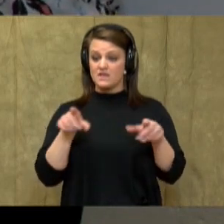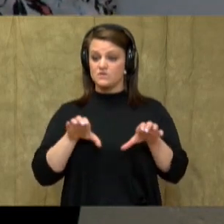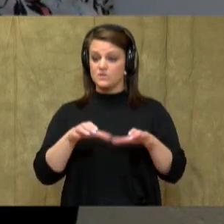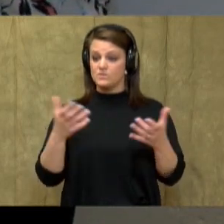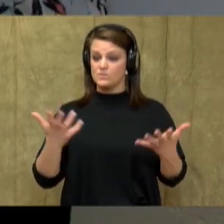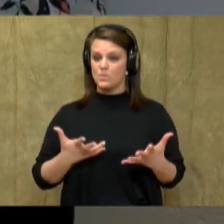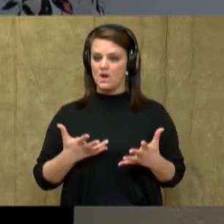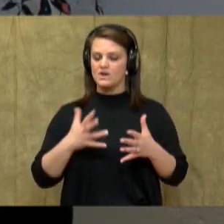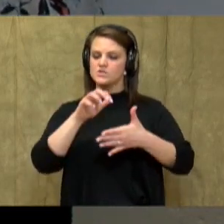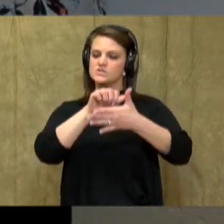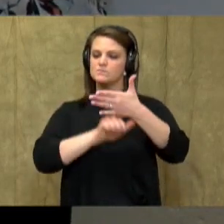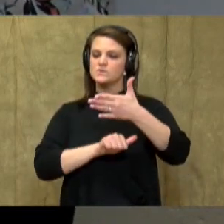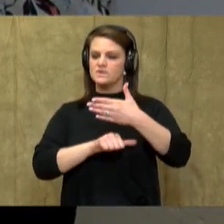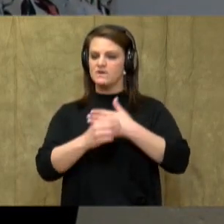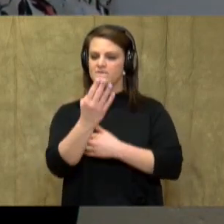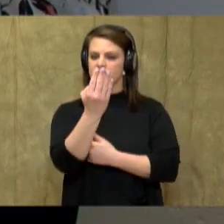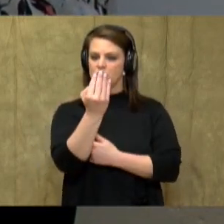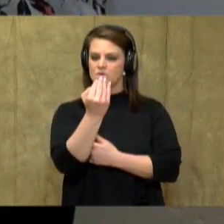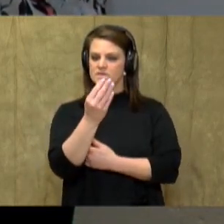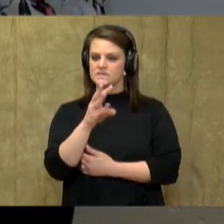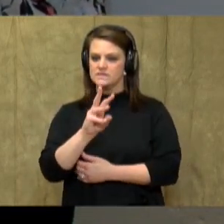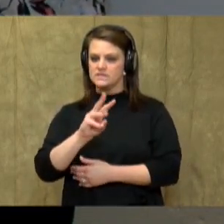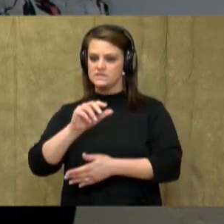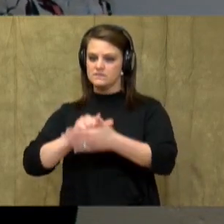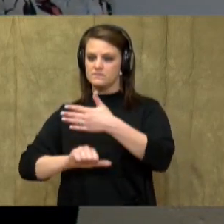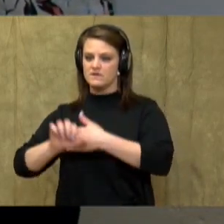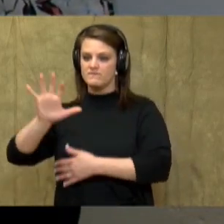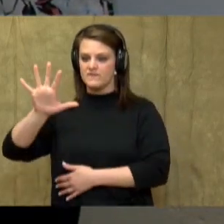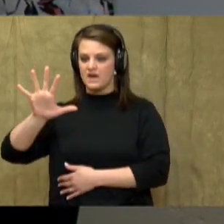had to do was subtract